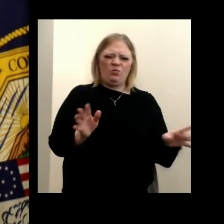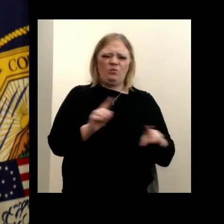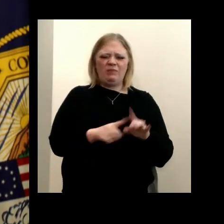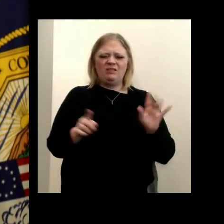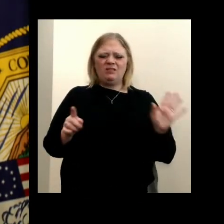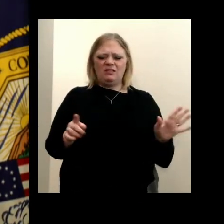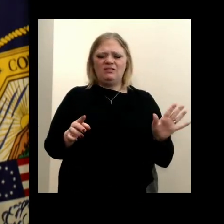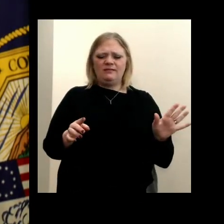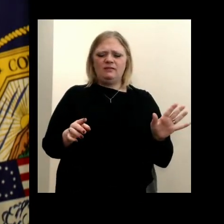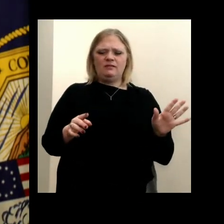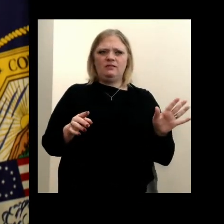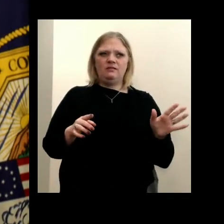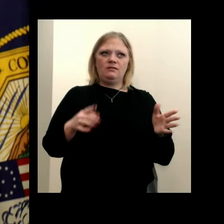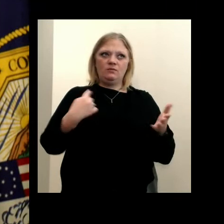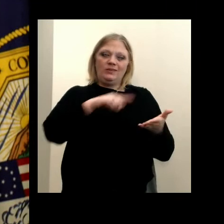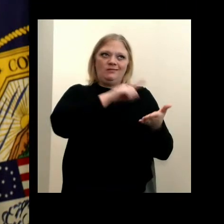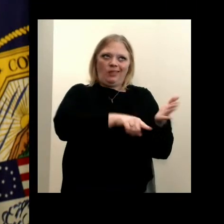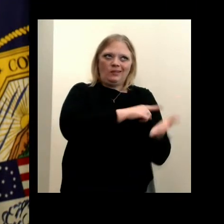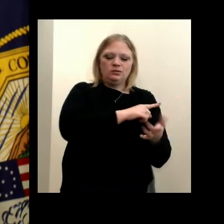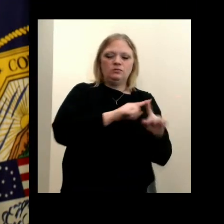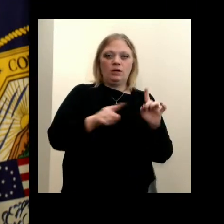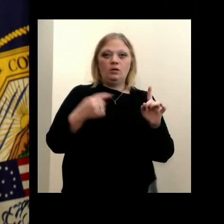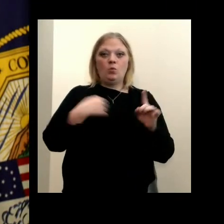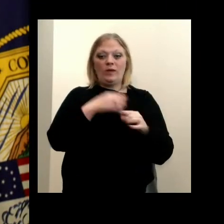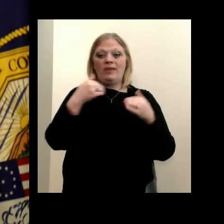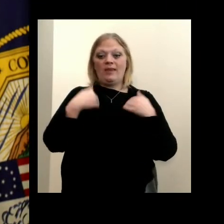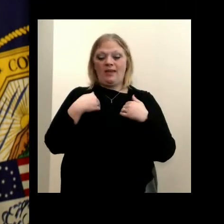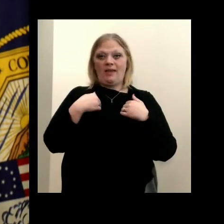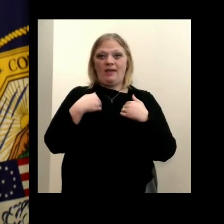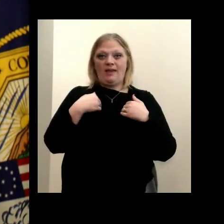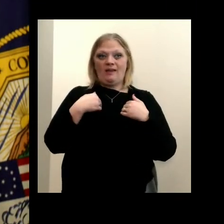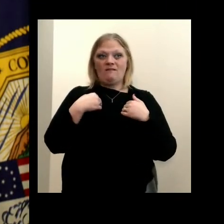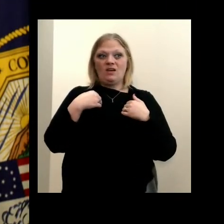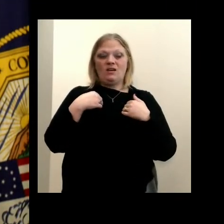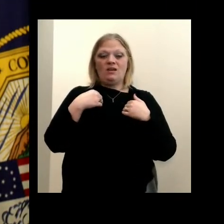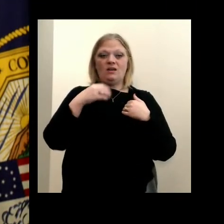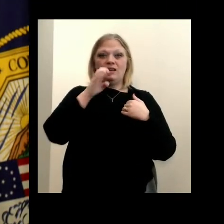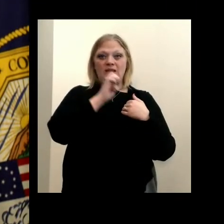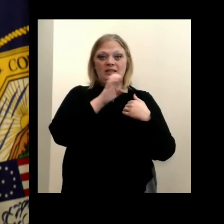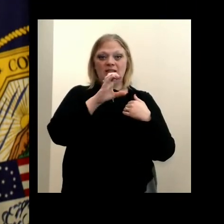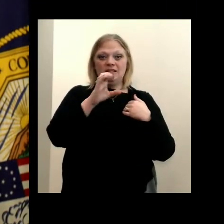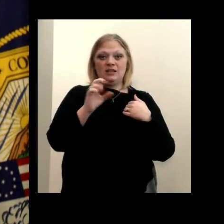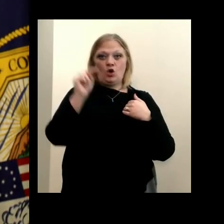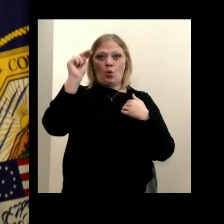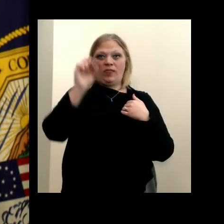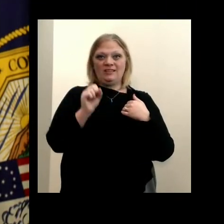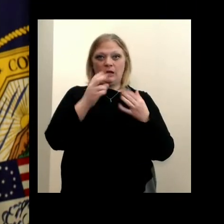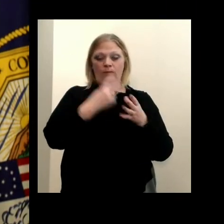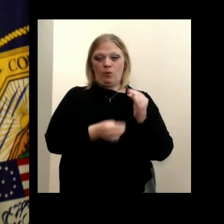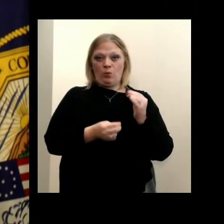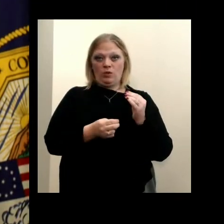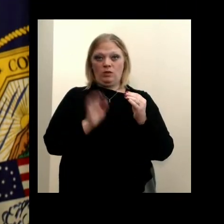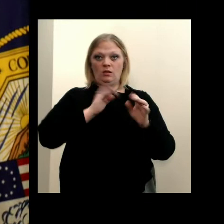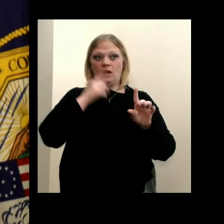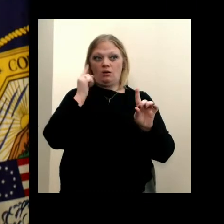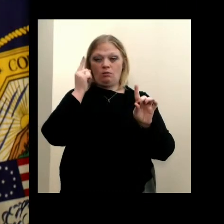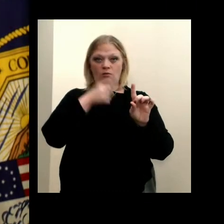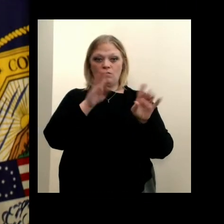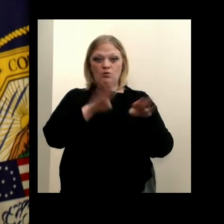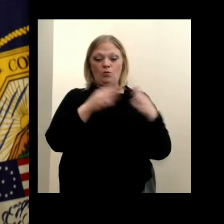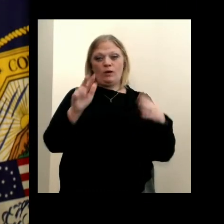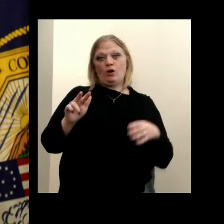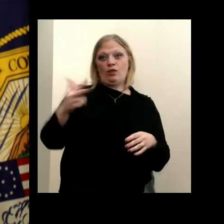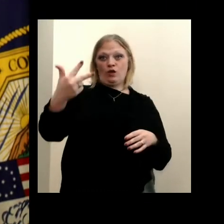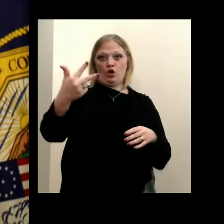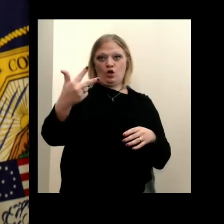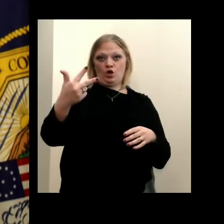we had to cancel it, but we have sites going at ECC North and ECC South. Our goal would be to open up a third site, which would